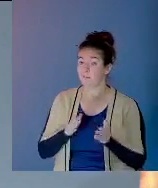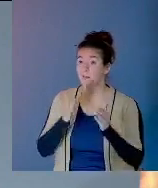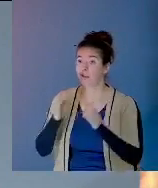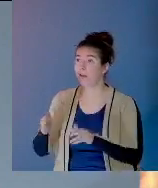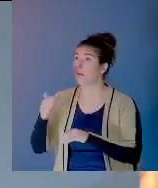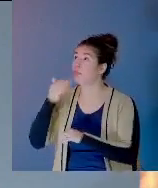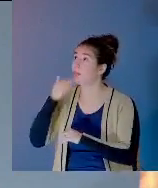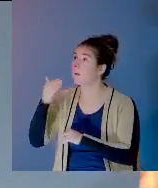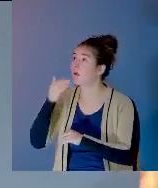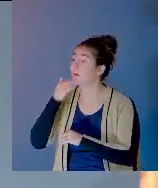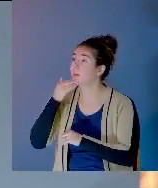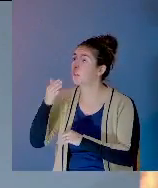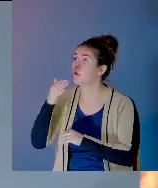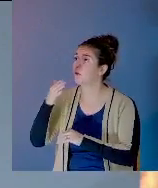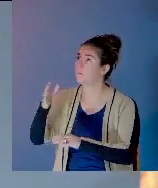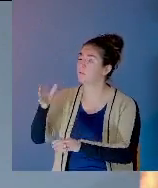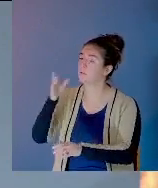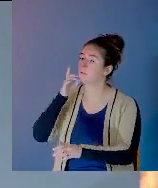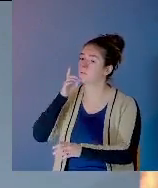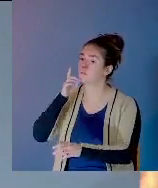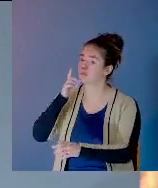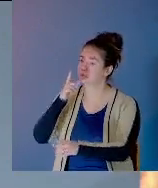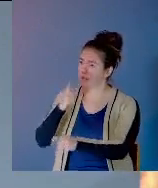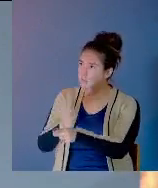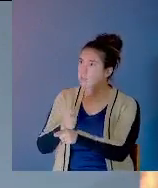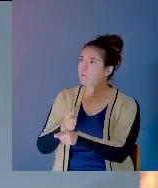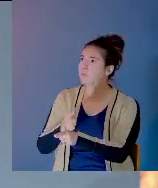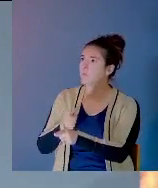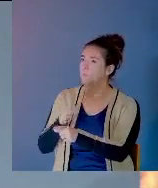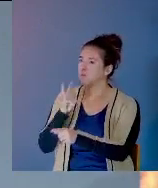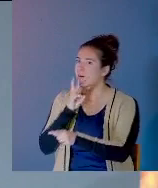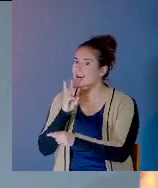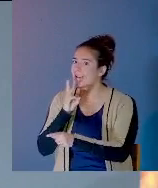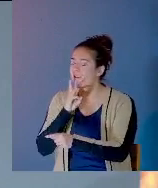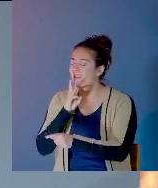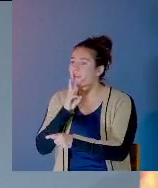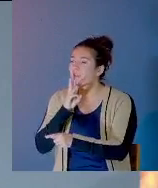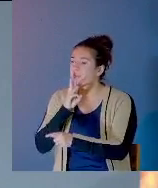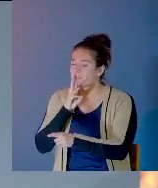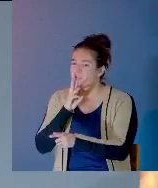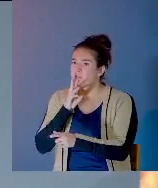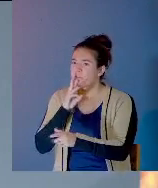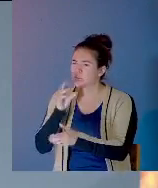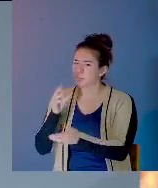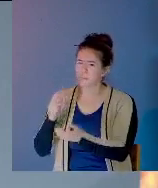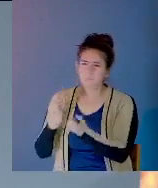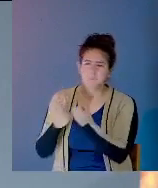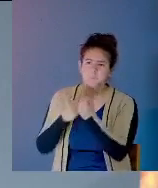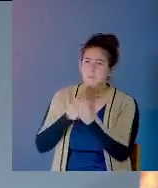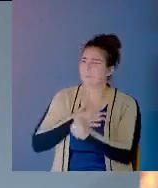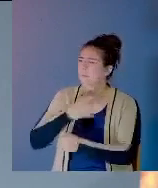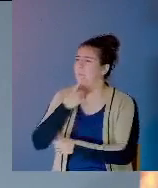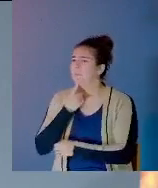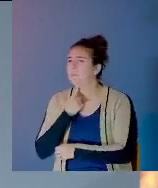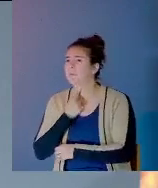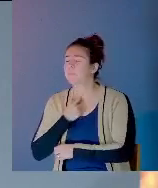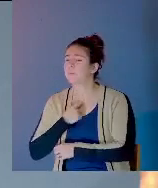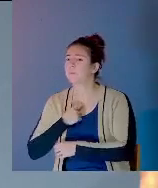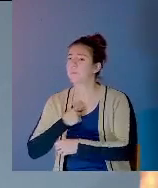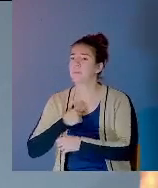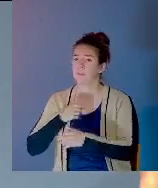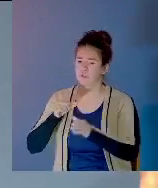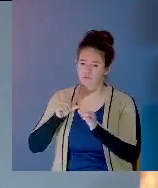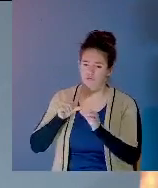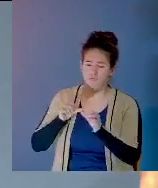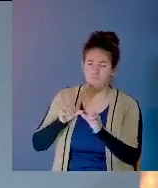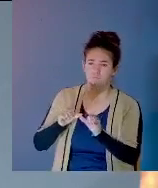Water, for quenching my thirst while I'm on the path of life. And thank